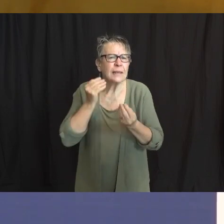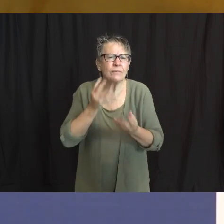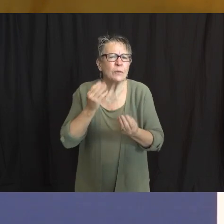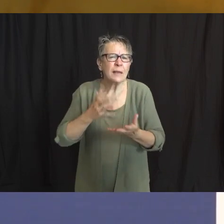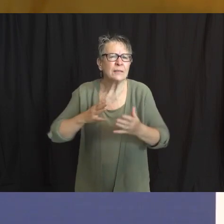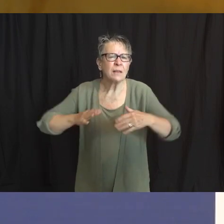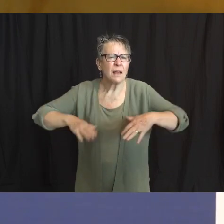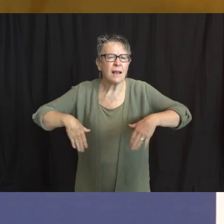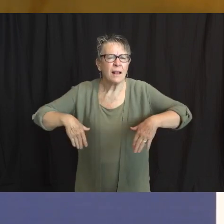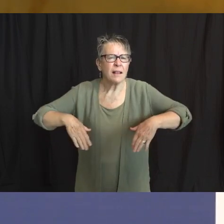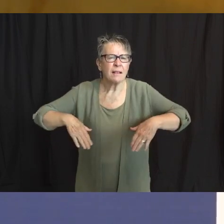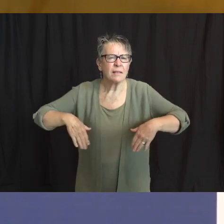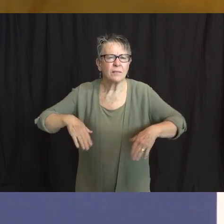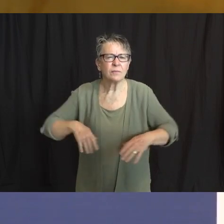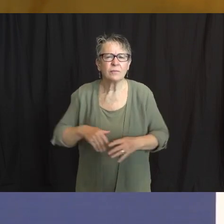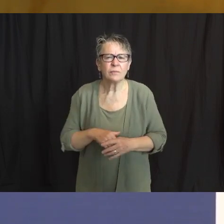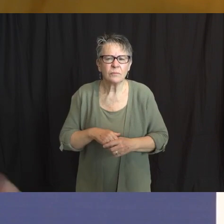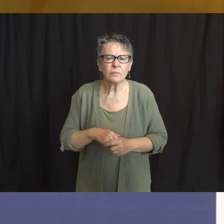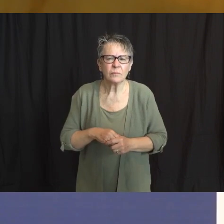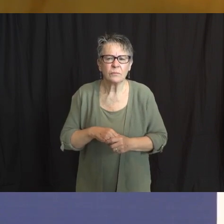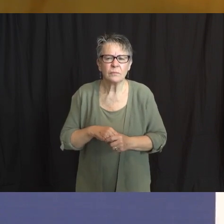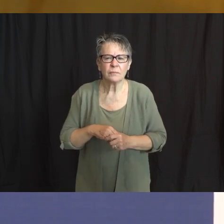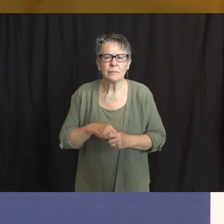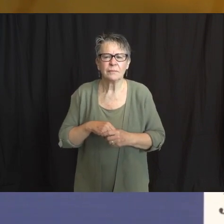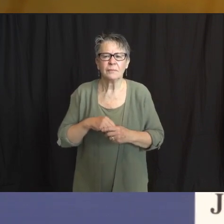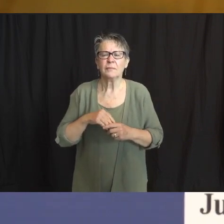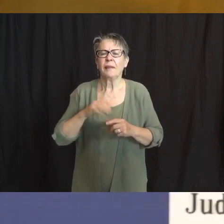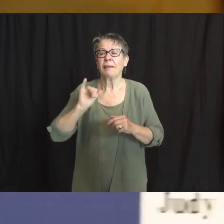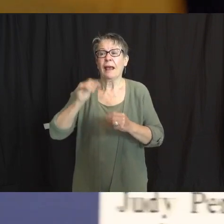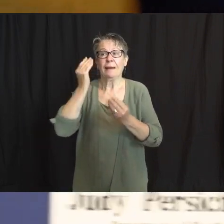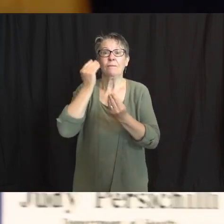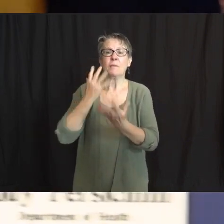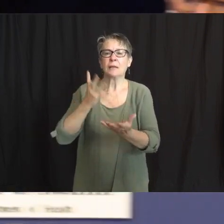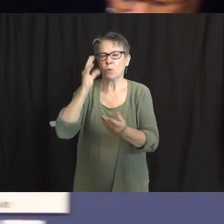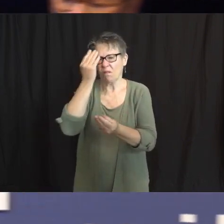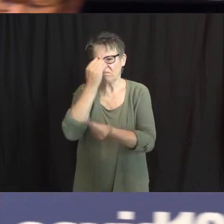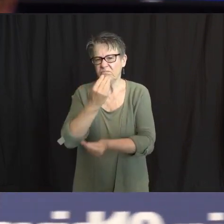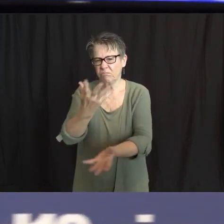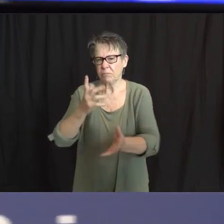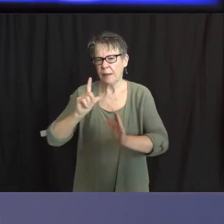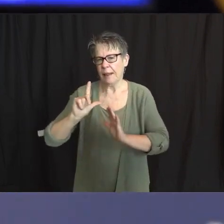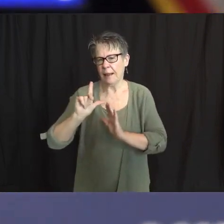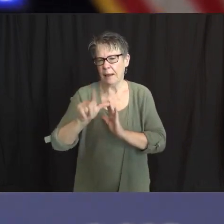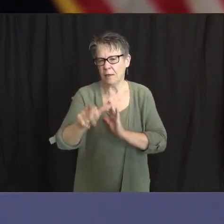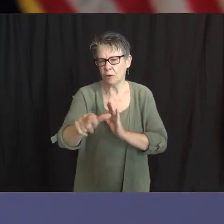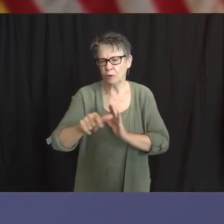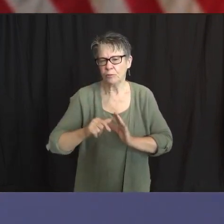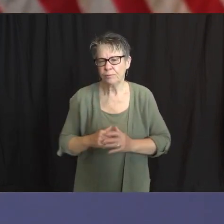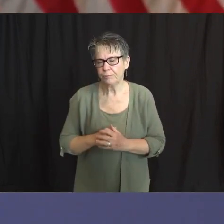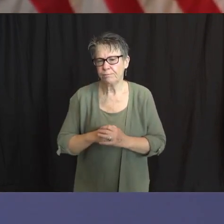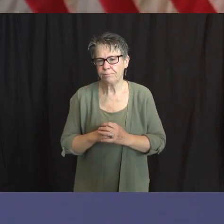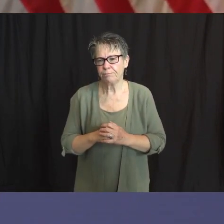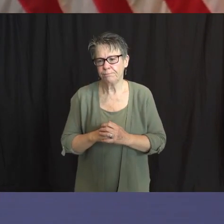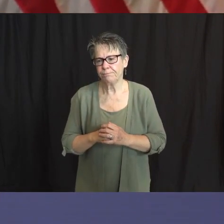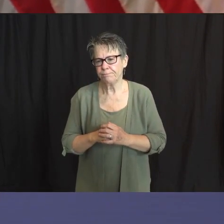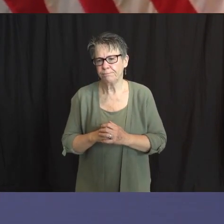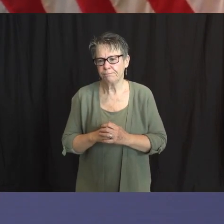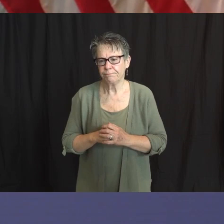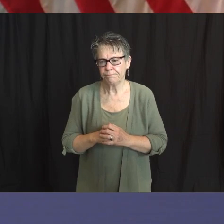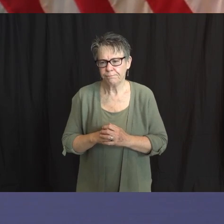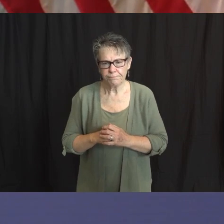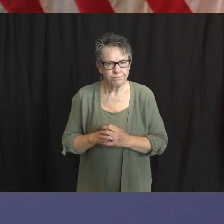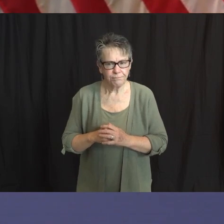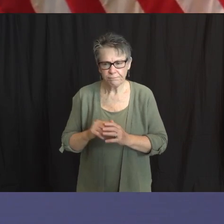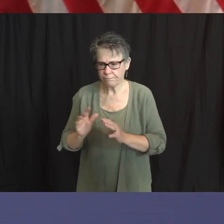usually get that a little bit later. So we'll come back. Mahan, can you make note of that? And we'll come back assuming we get something on that. Thank you. Sir, do you have anything?